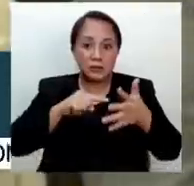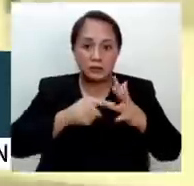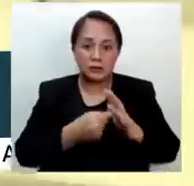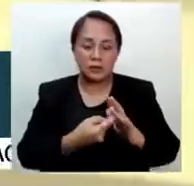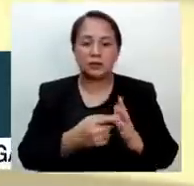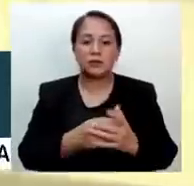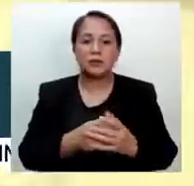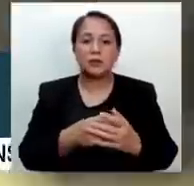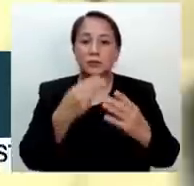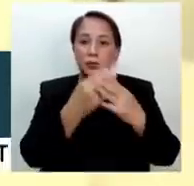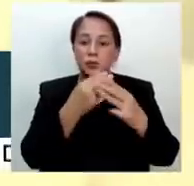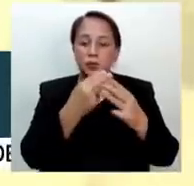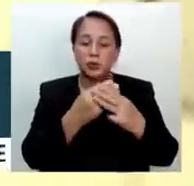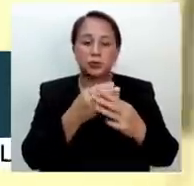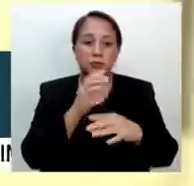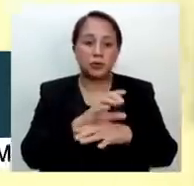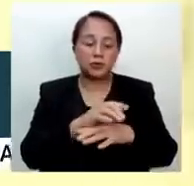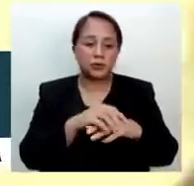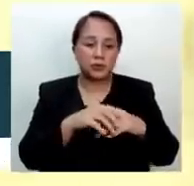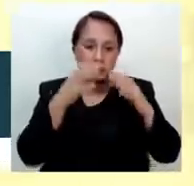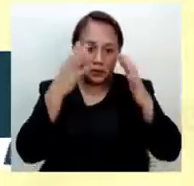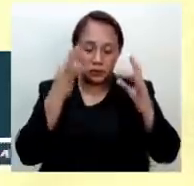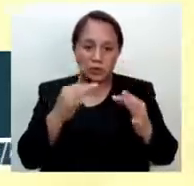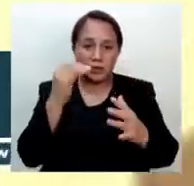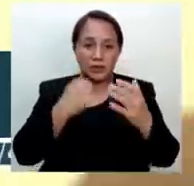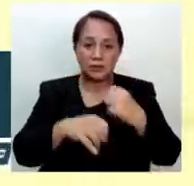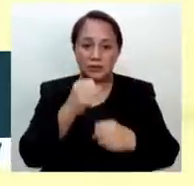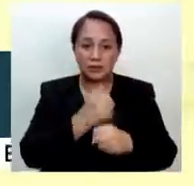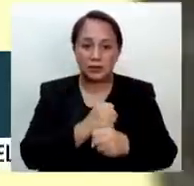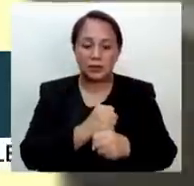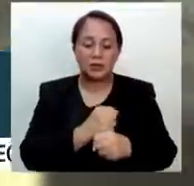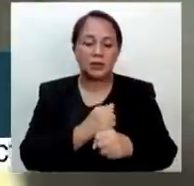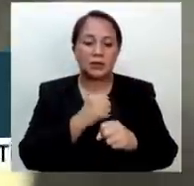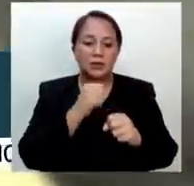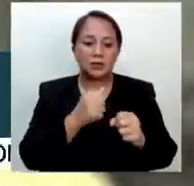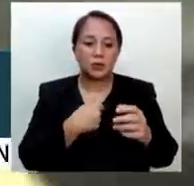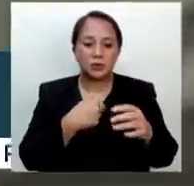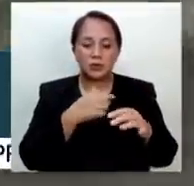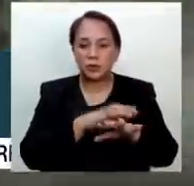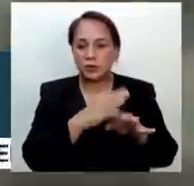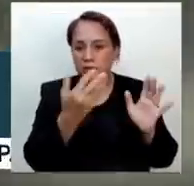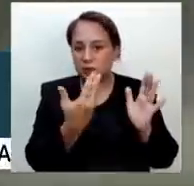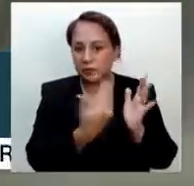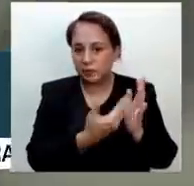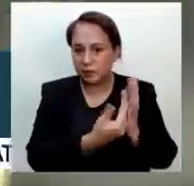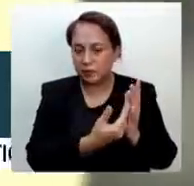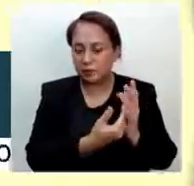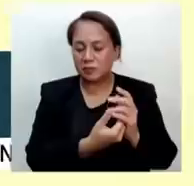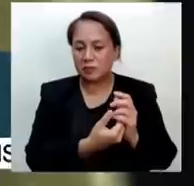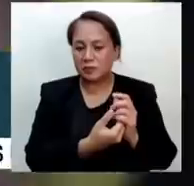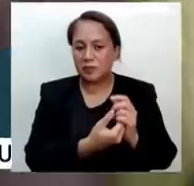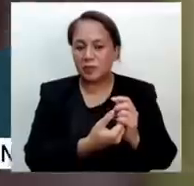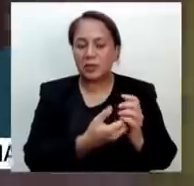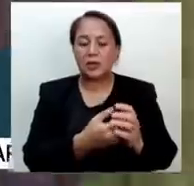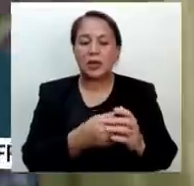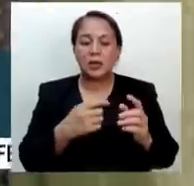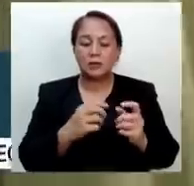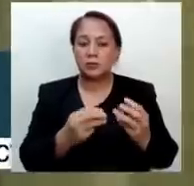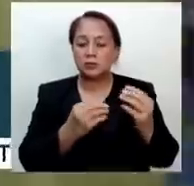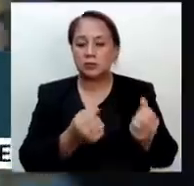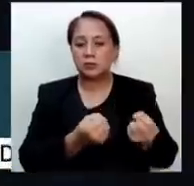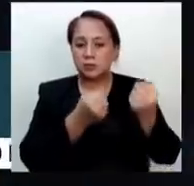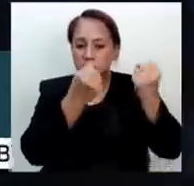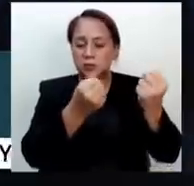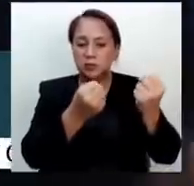court's decision last year to deny one of de Lima's two demurrers to evidence, essentially a motion to dismiss due to insufficiency